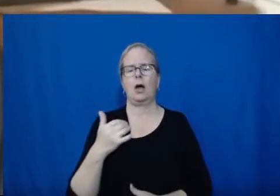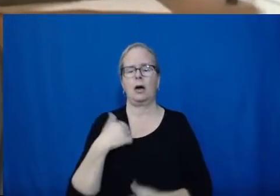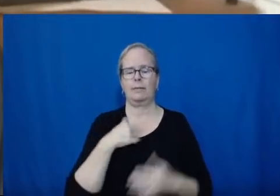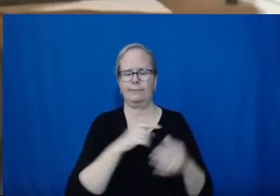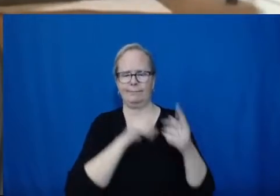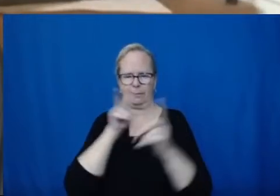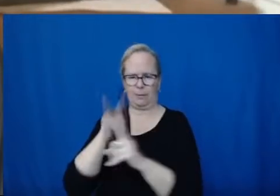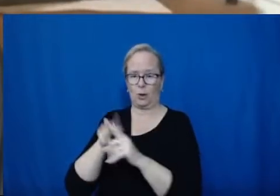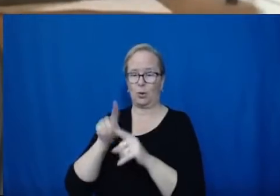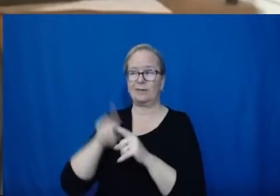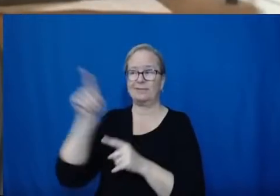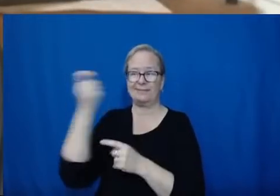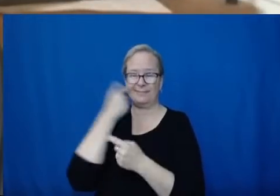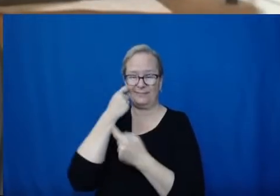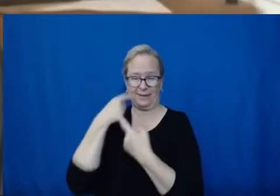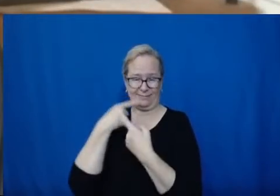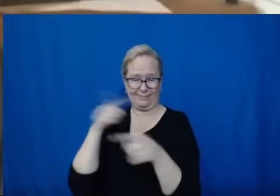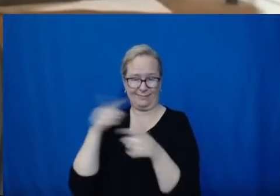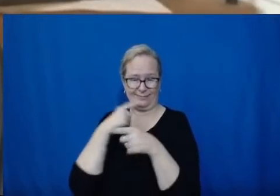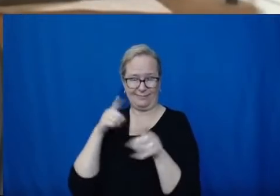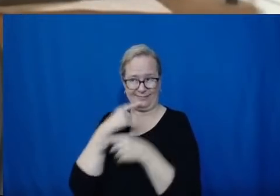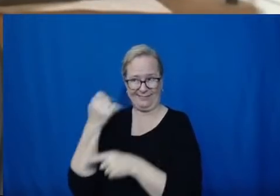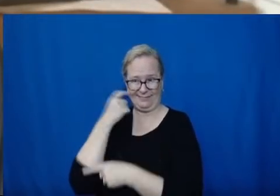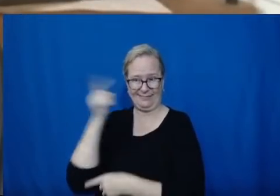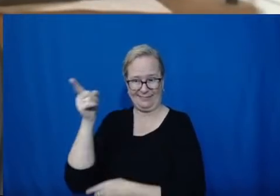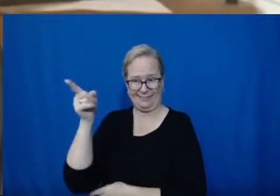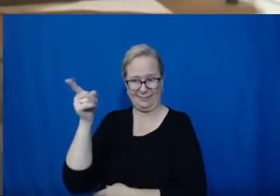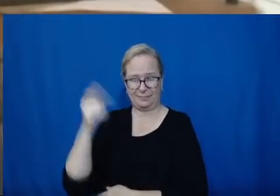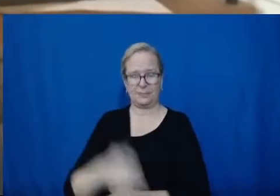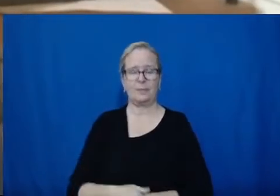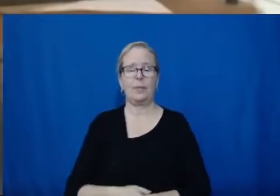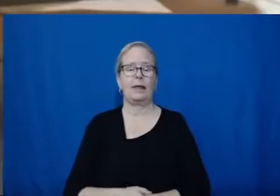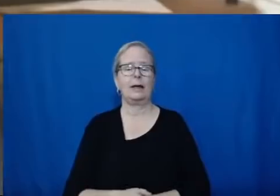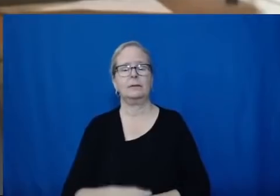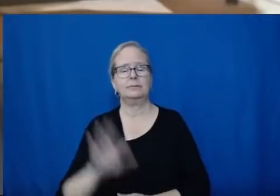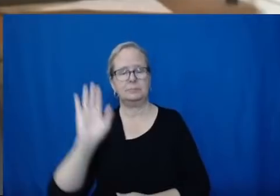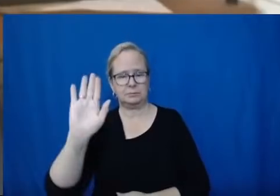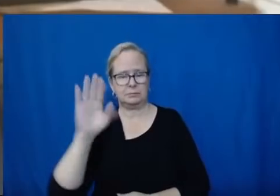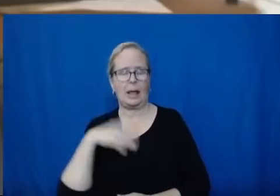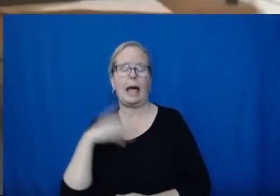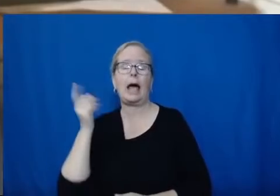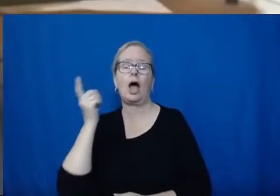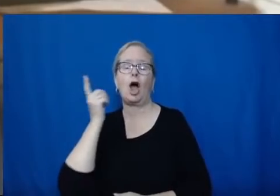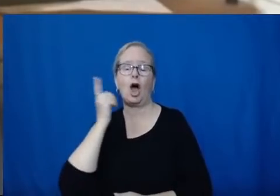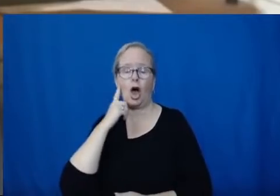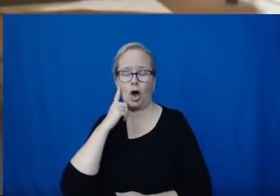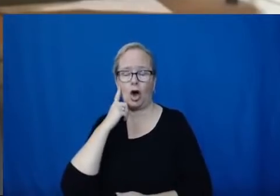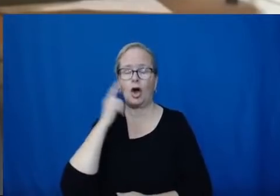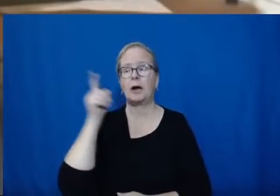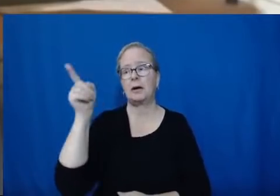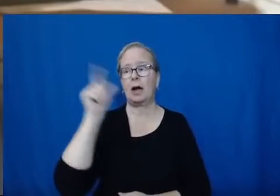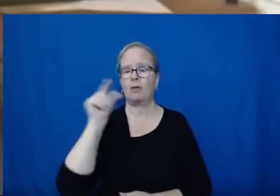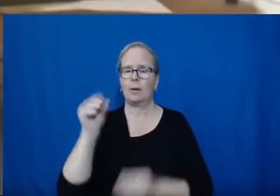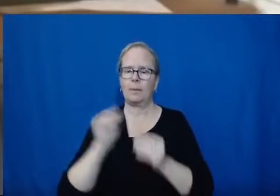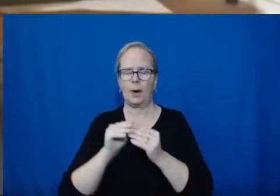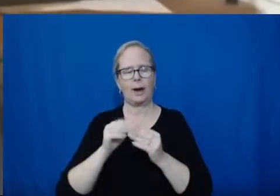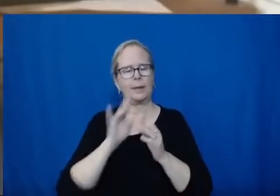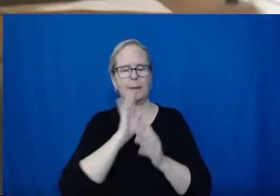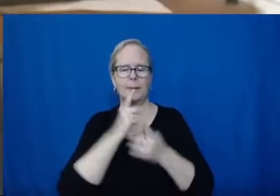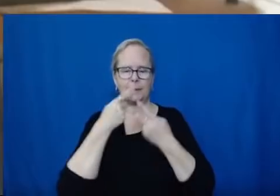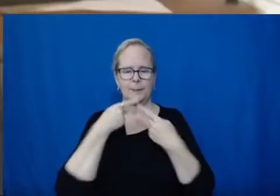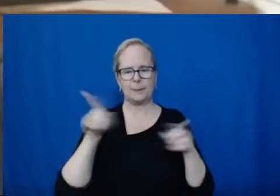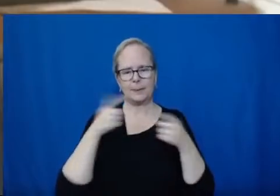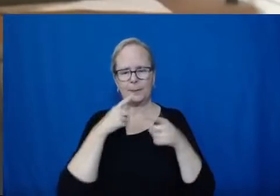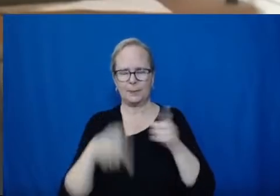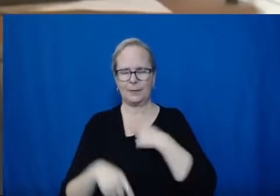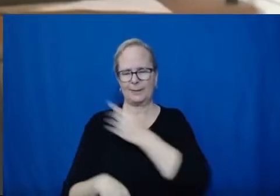announcements. In some ways, I heard the government giving themselves a pat on the back for all the great things that they're doing